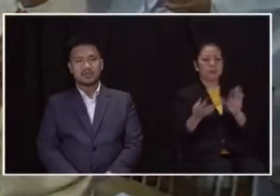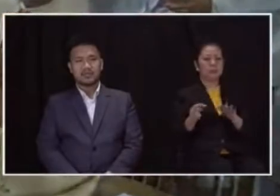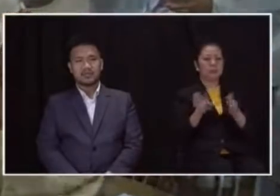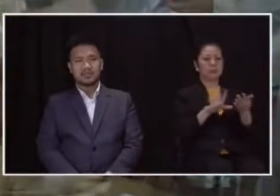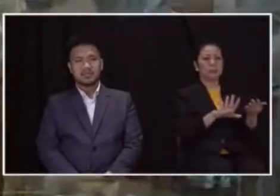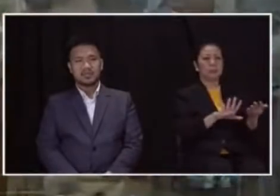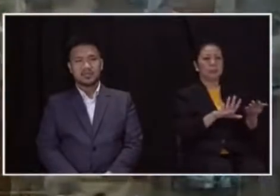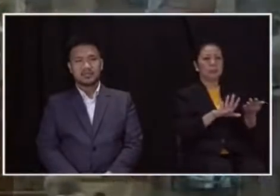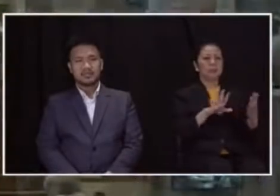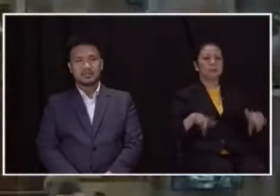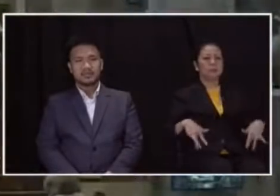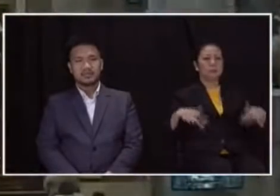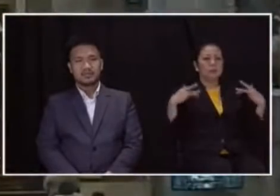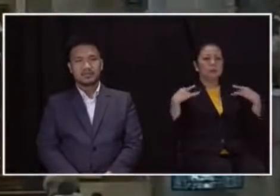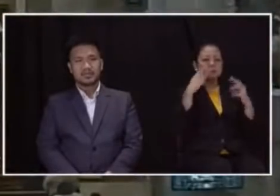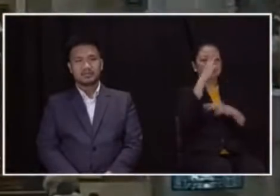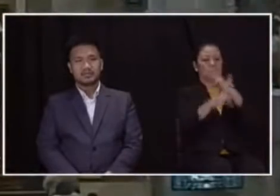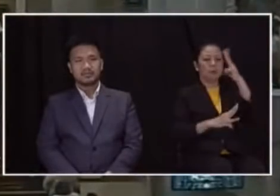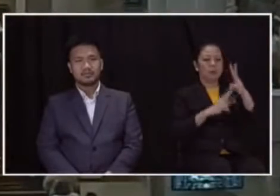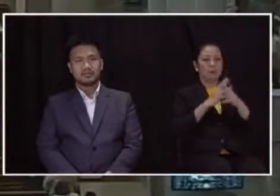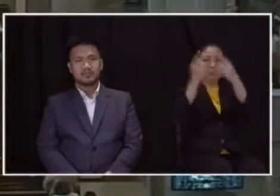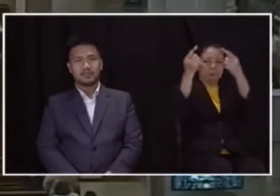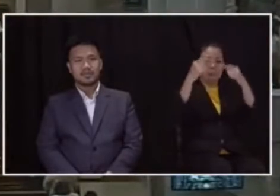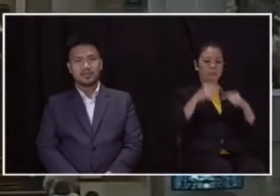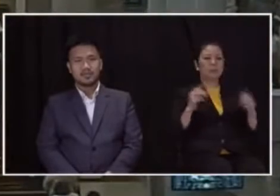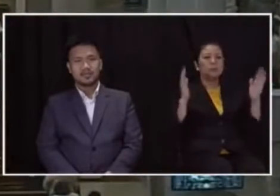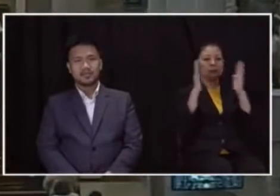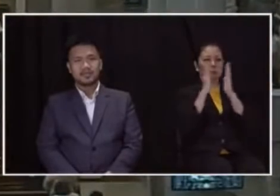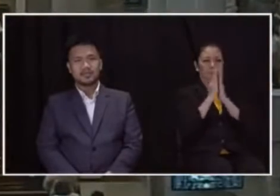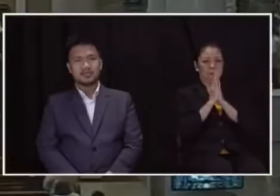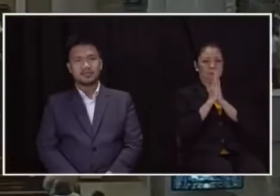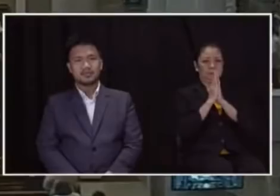dead and the life of the world to come. Amen.